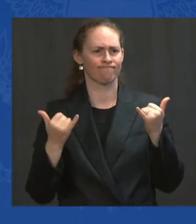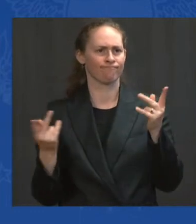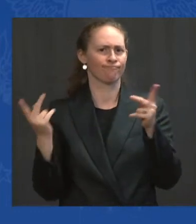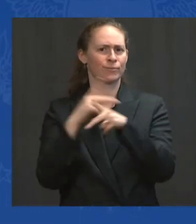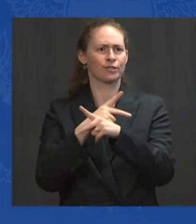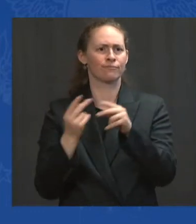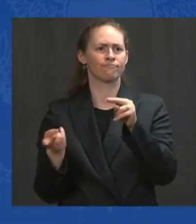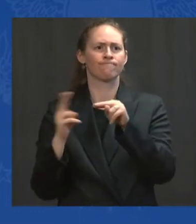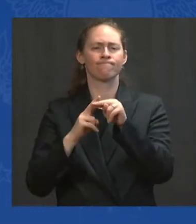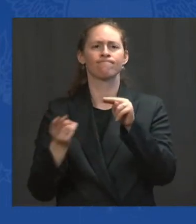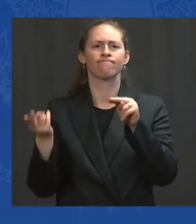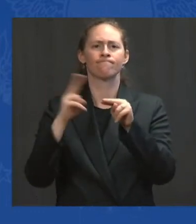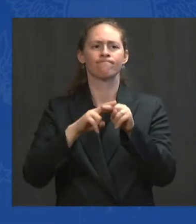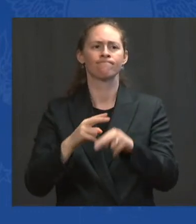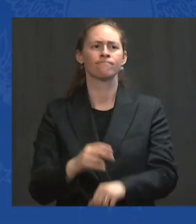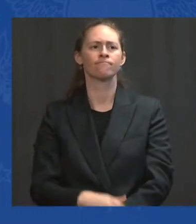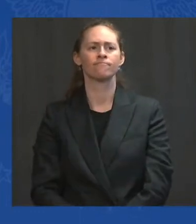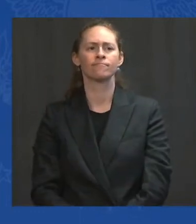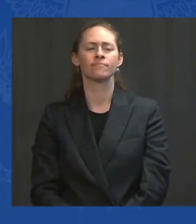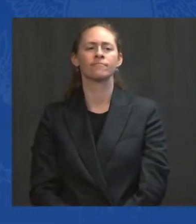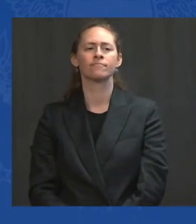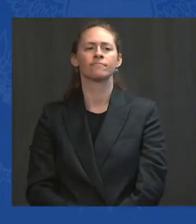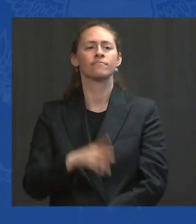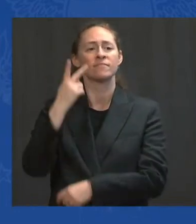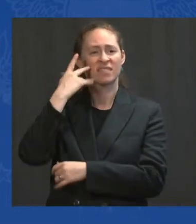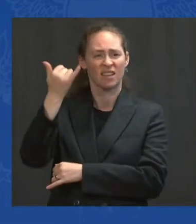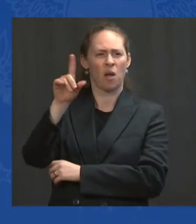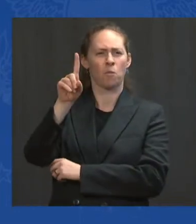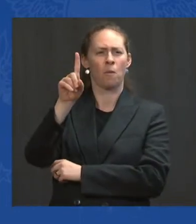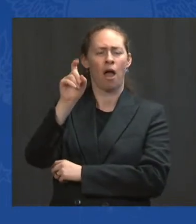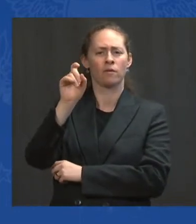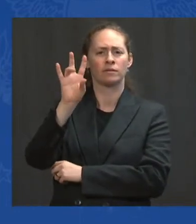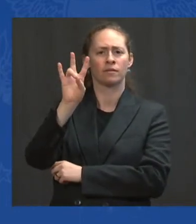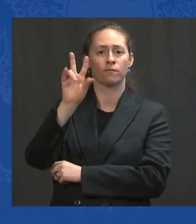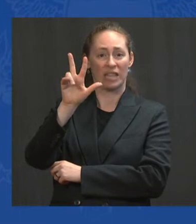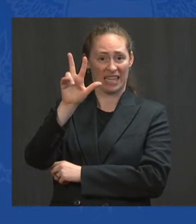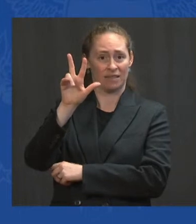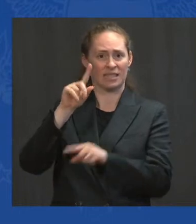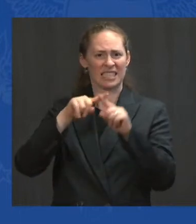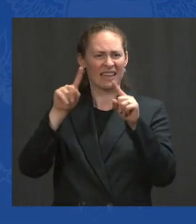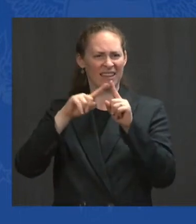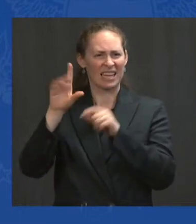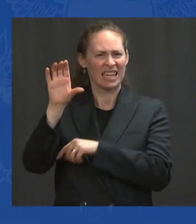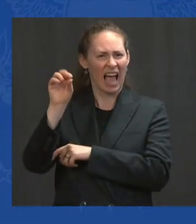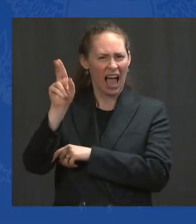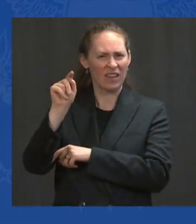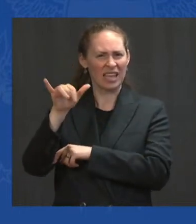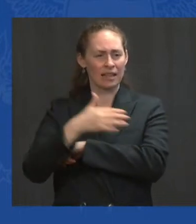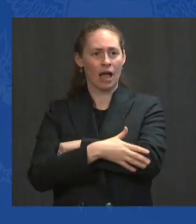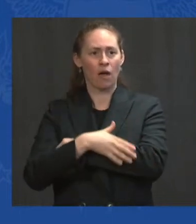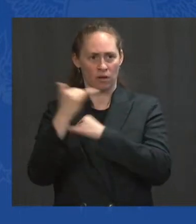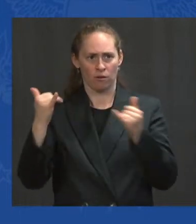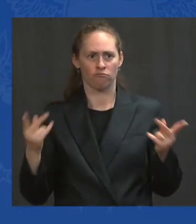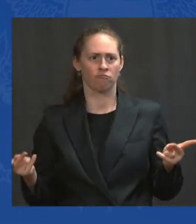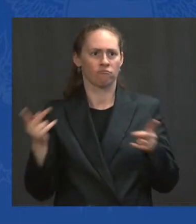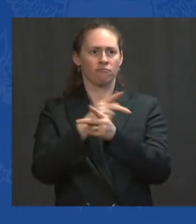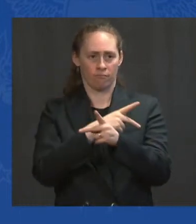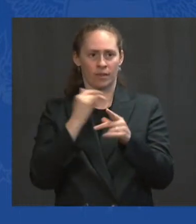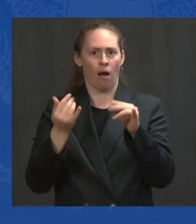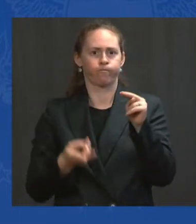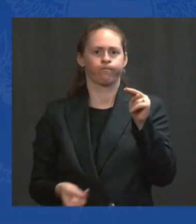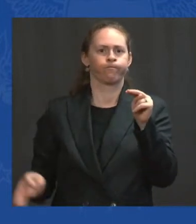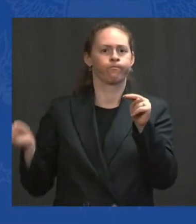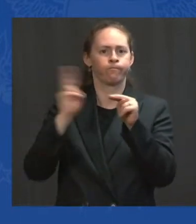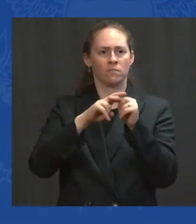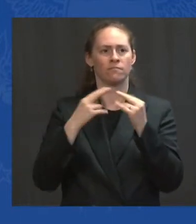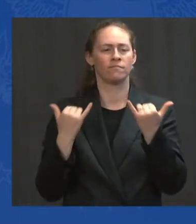are 173 counties in the United States that have case rates of greater than or equal to 100 cases per